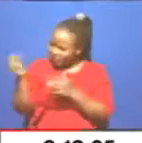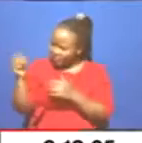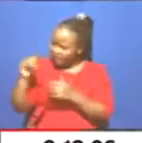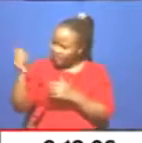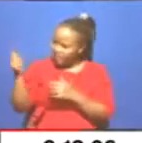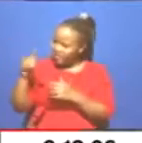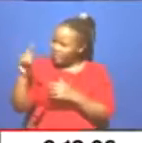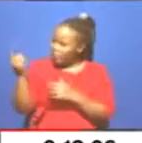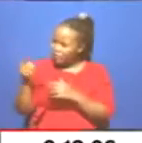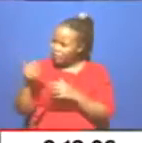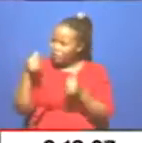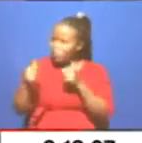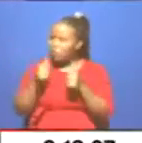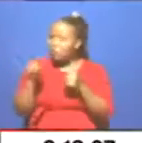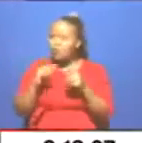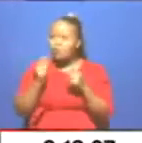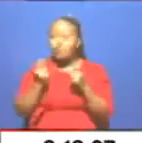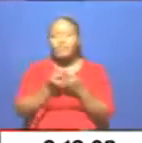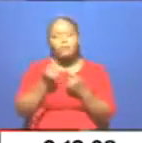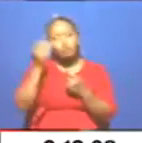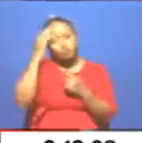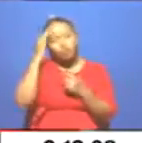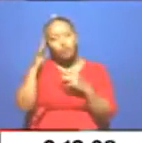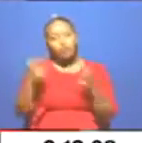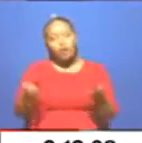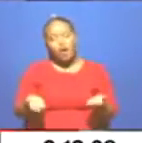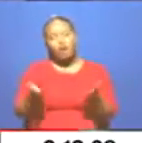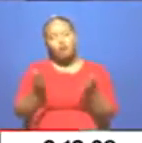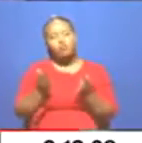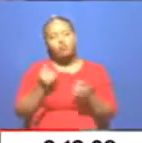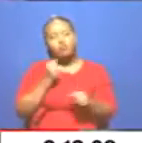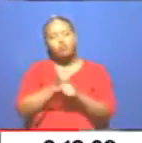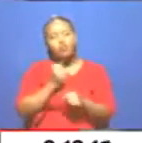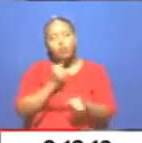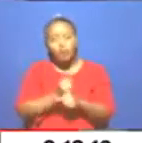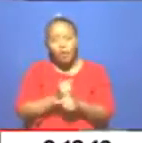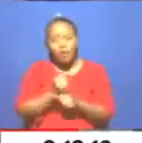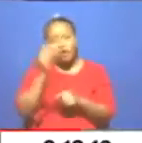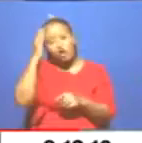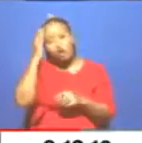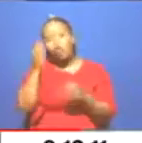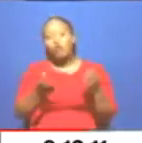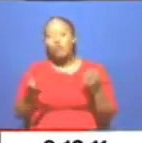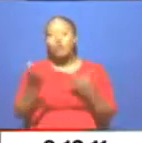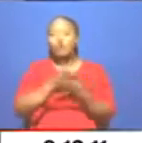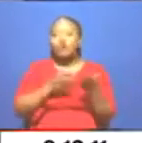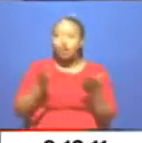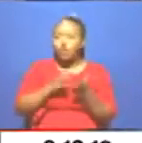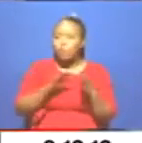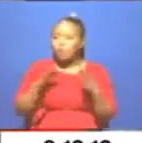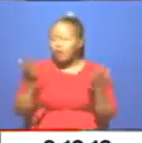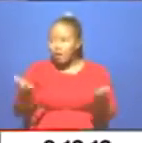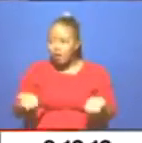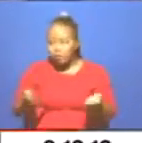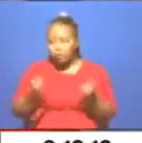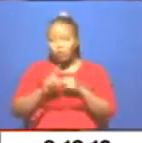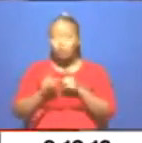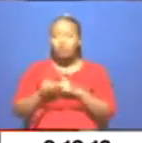Timu gani ndio inajua kucheza? Timu gani ndio inajua uchumi? Timu gani ndio itapeleka